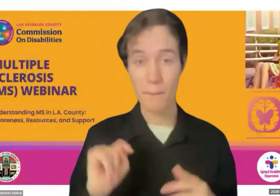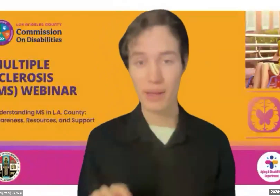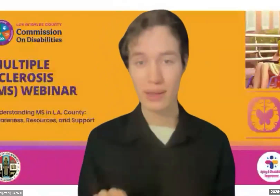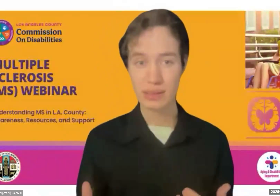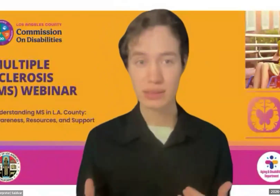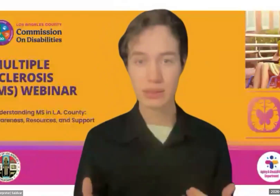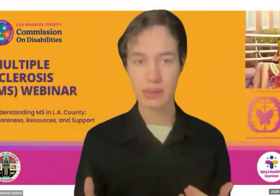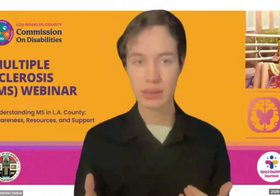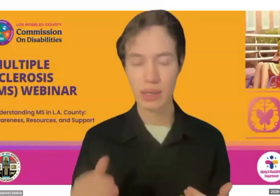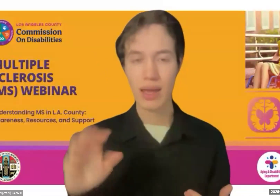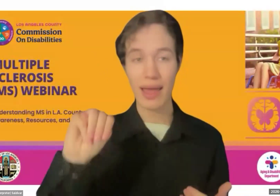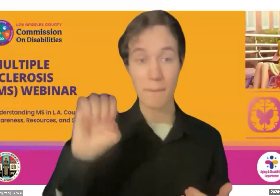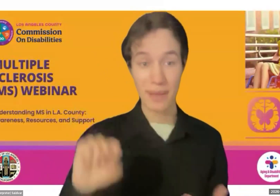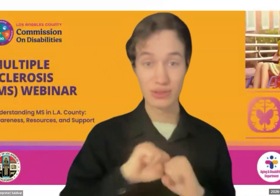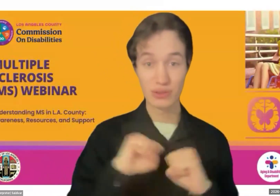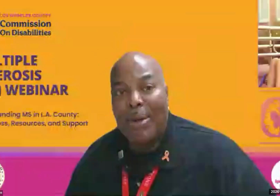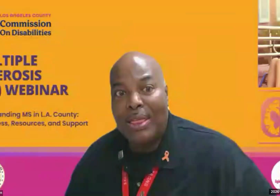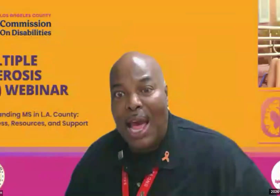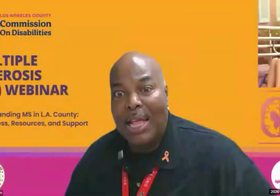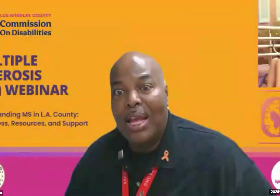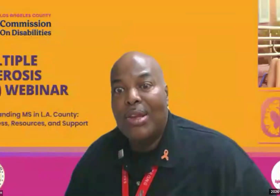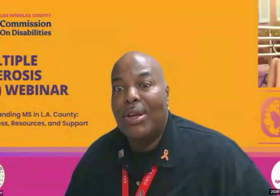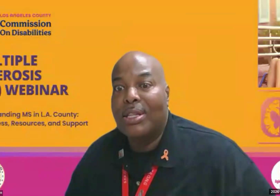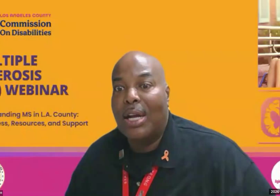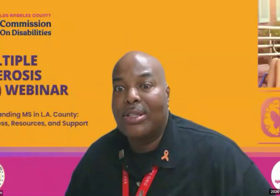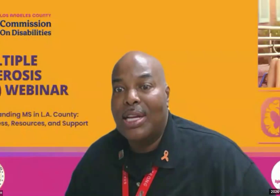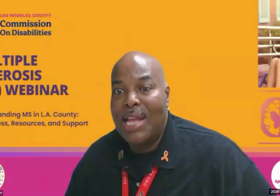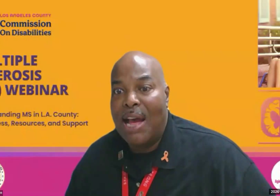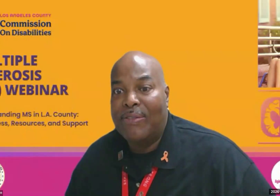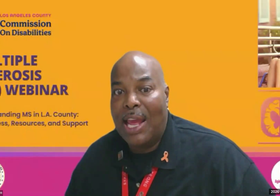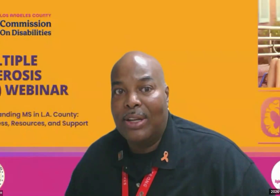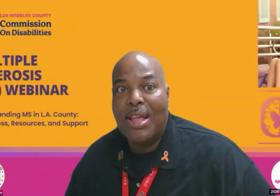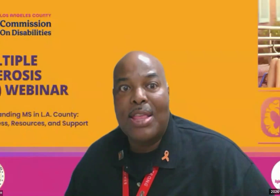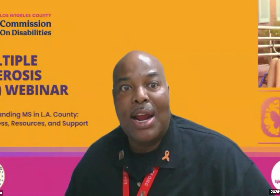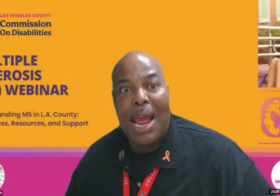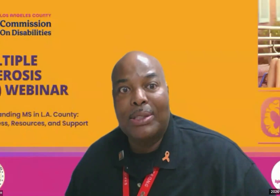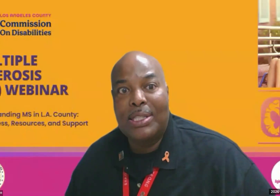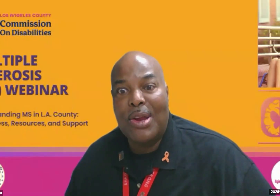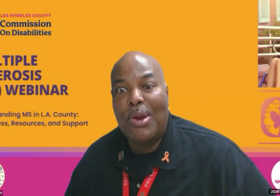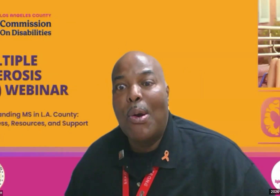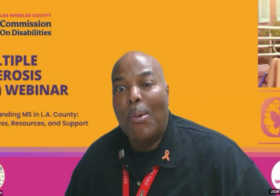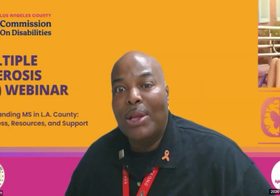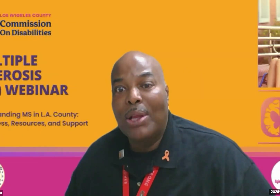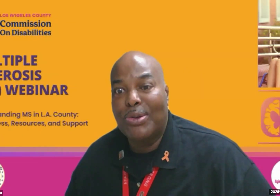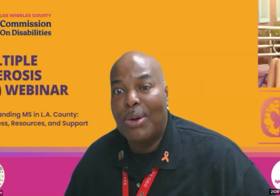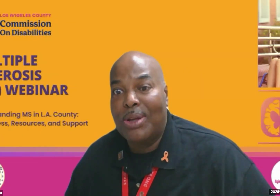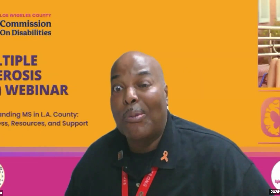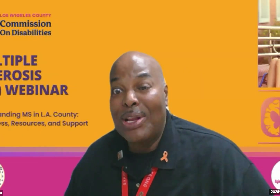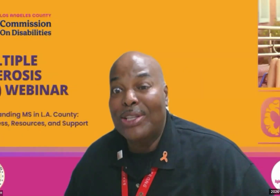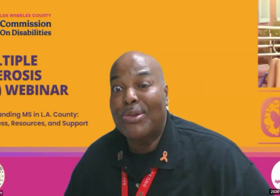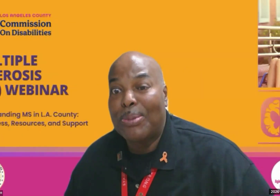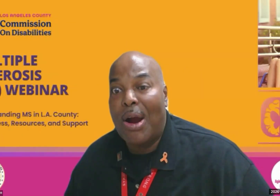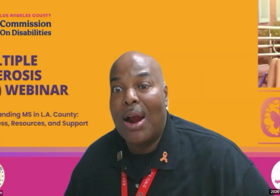at 1-800-FIGHT-MS. And with that, you can talk to a navigator and they're able to tell you which